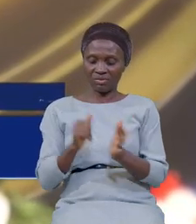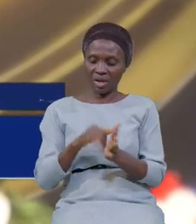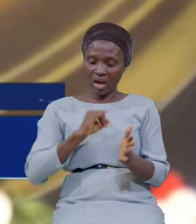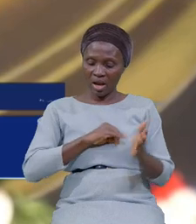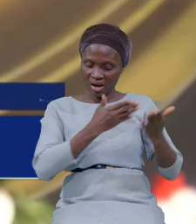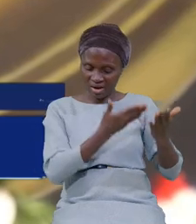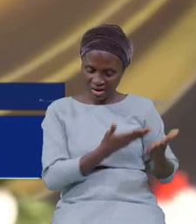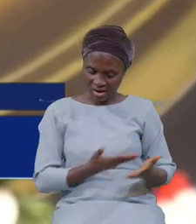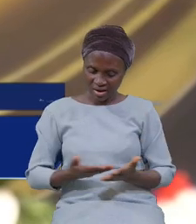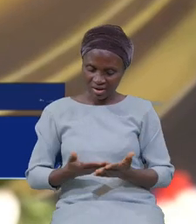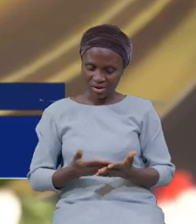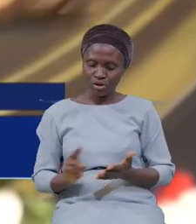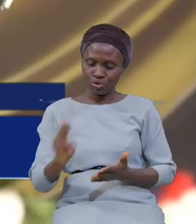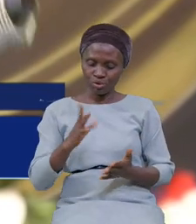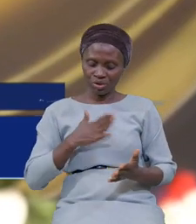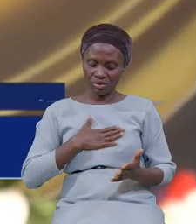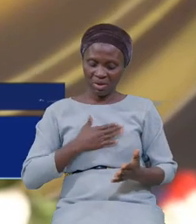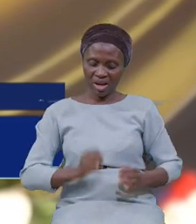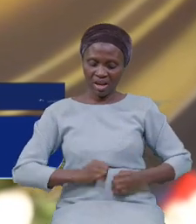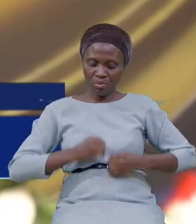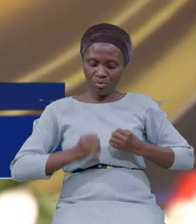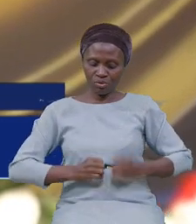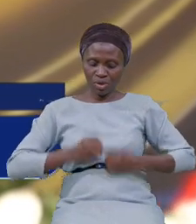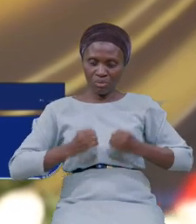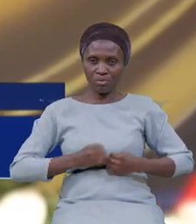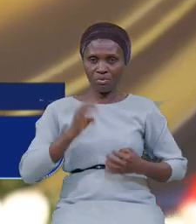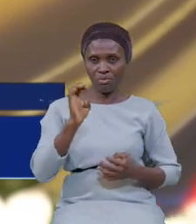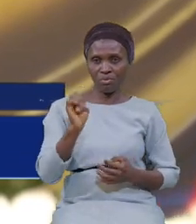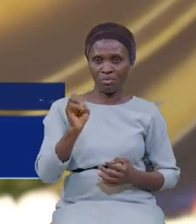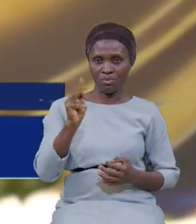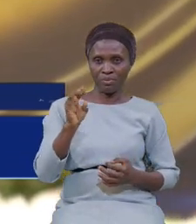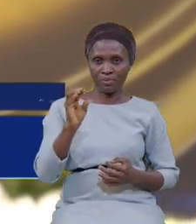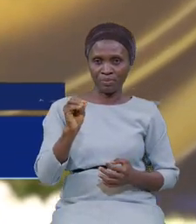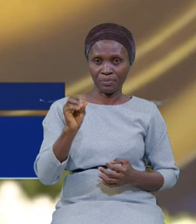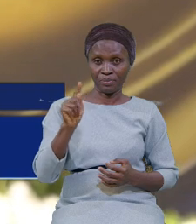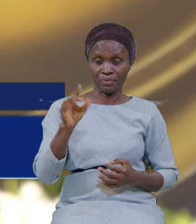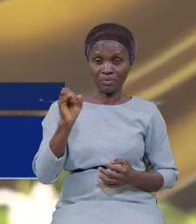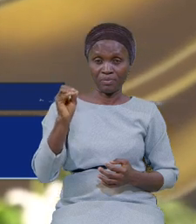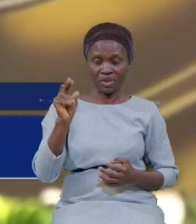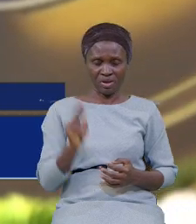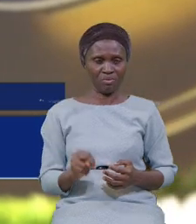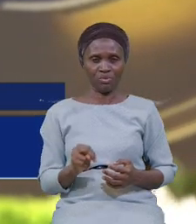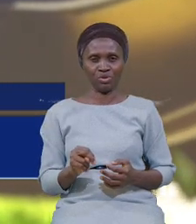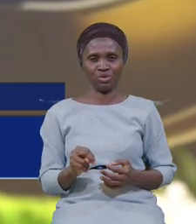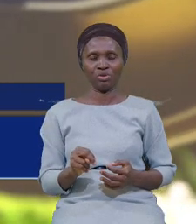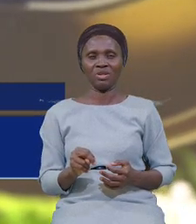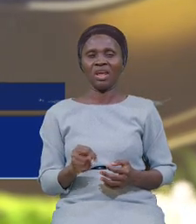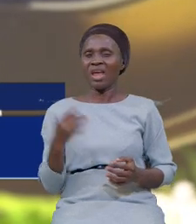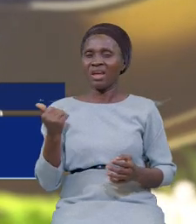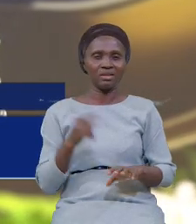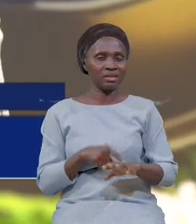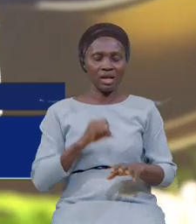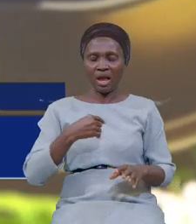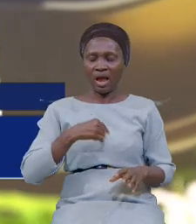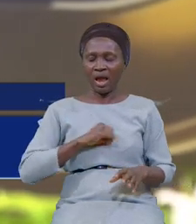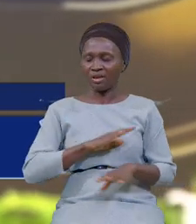like something, everybody in the community will know. And now, in these days of the social